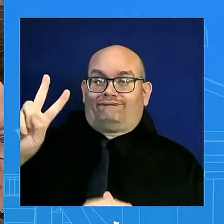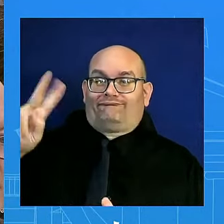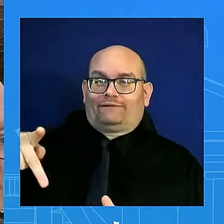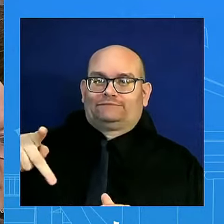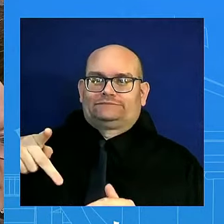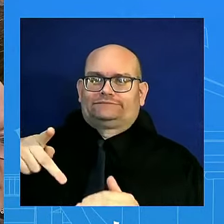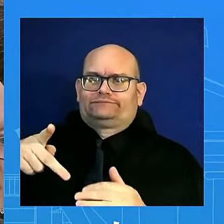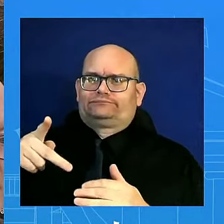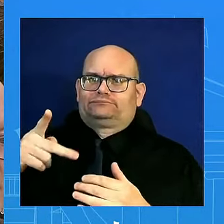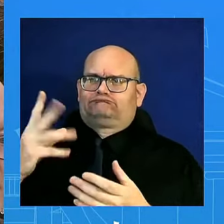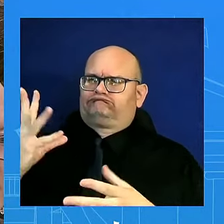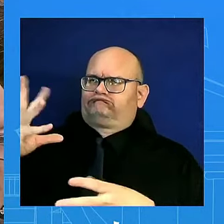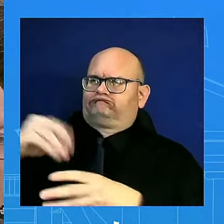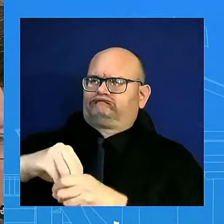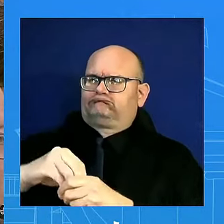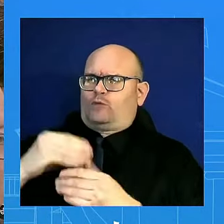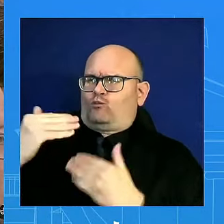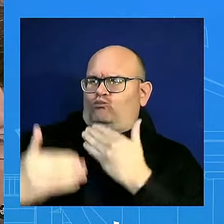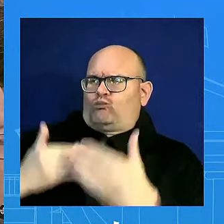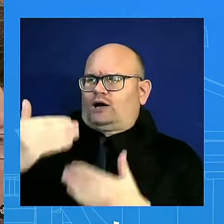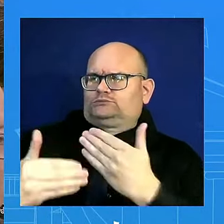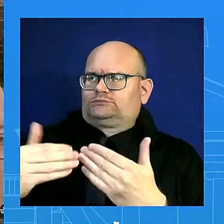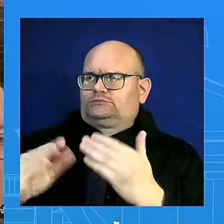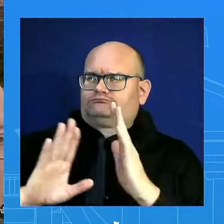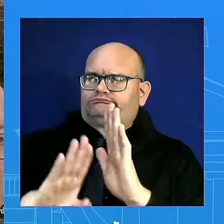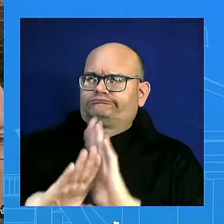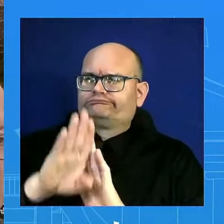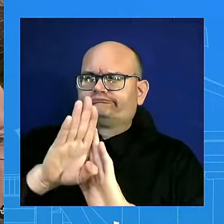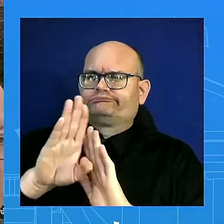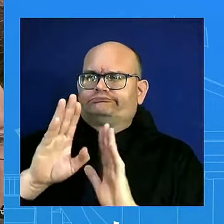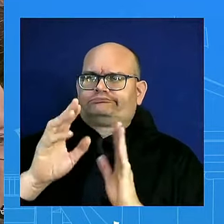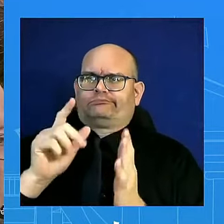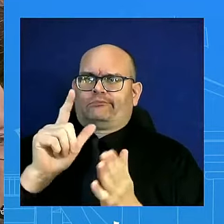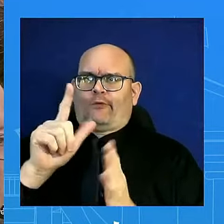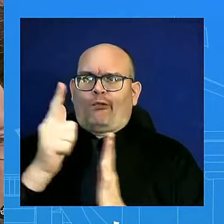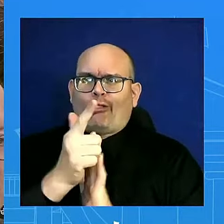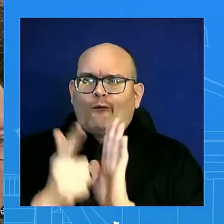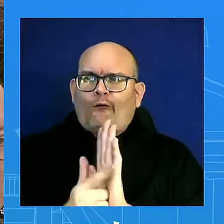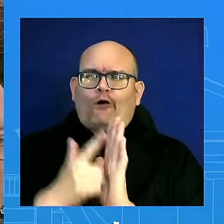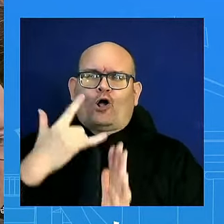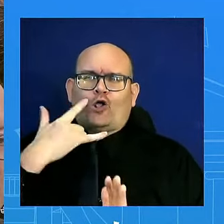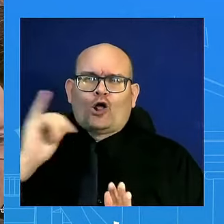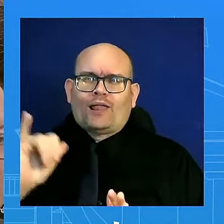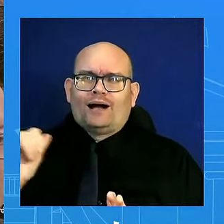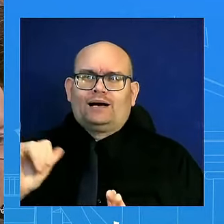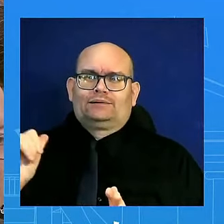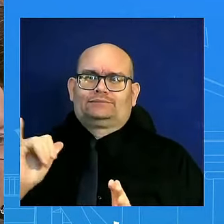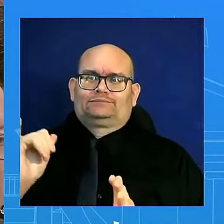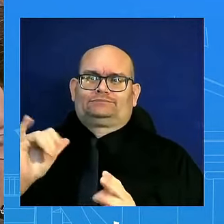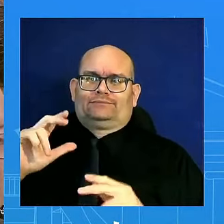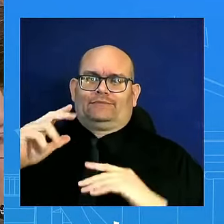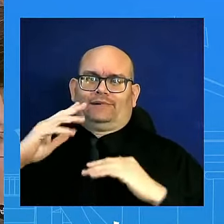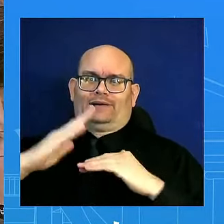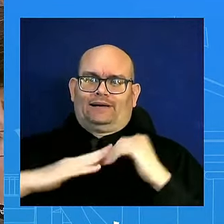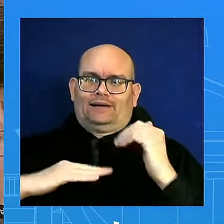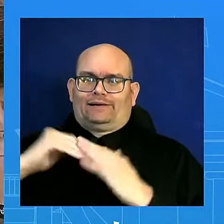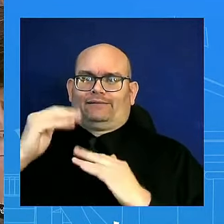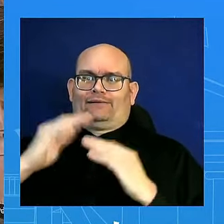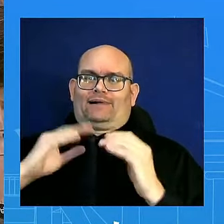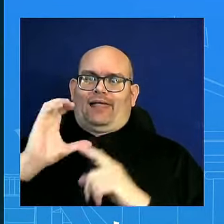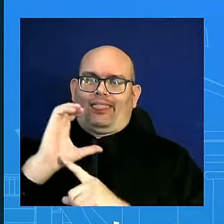administration's signature equity policies, whether that be Justice 40 investments in infrastructure and climate, or investments in black businesses, et cetera? I mean, look,